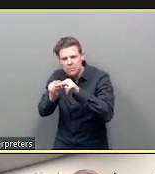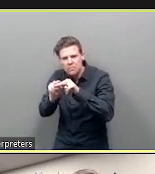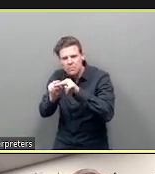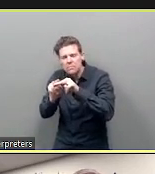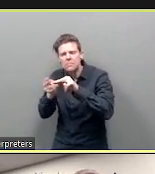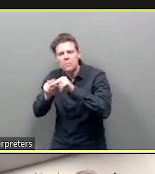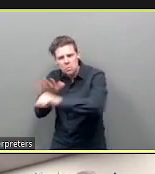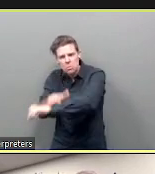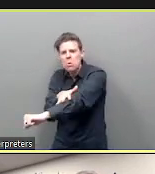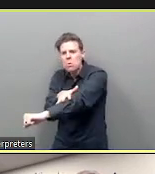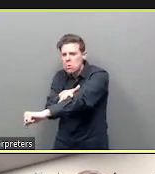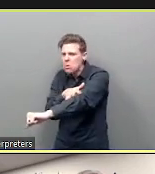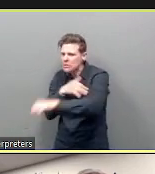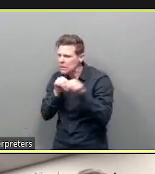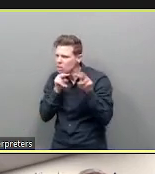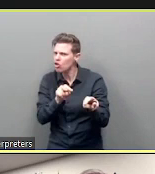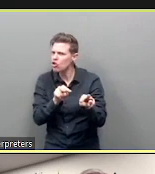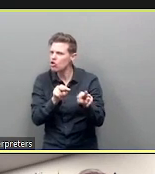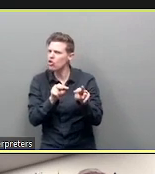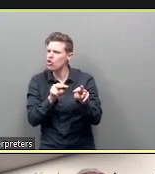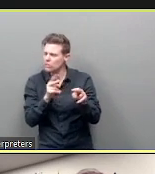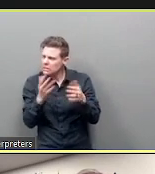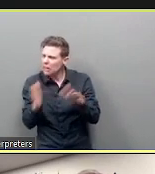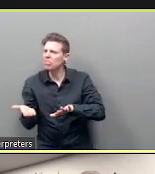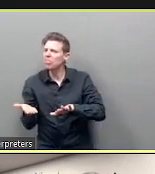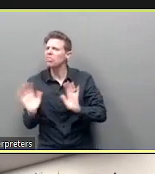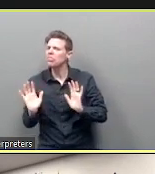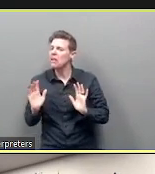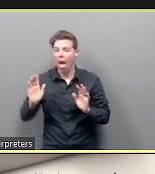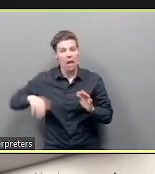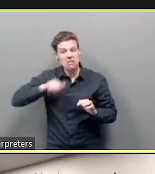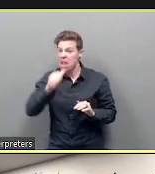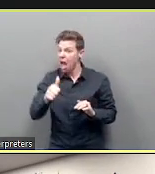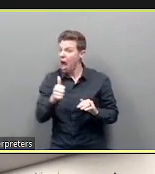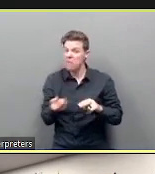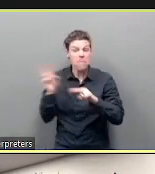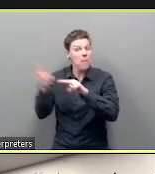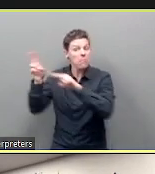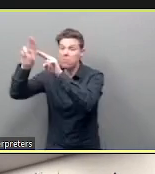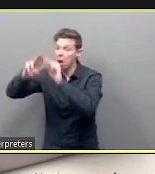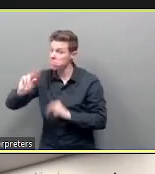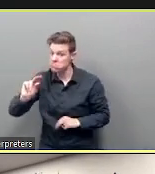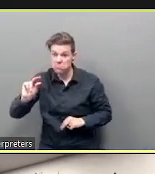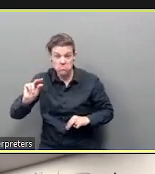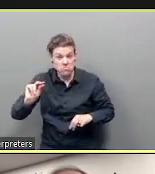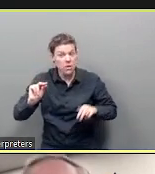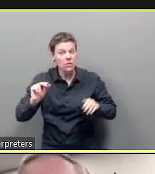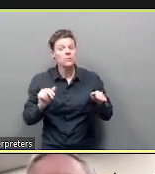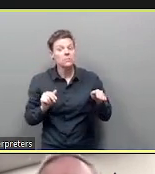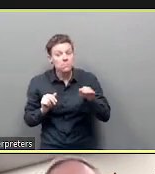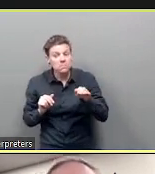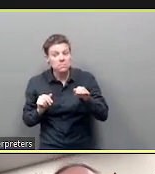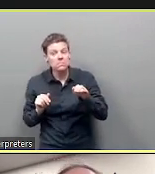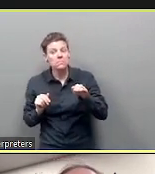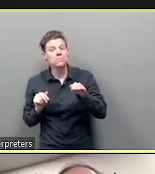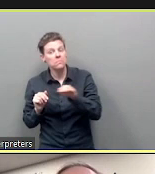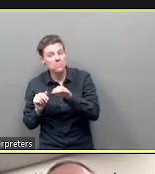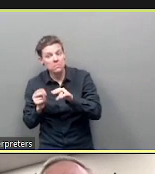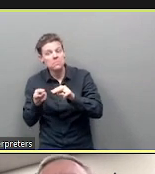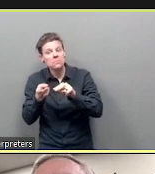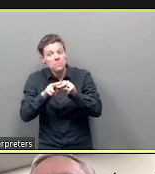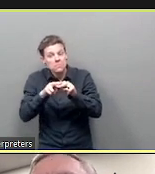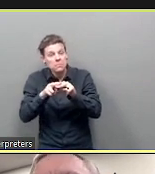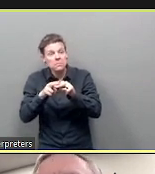the Omicron variant. And we can talk more about what that means in a minute. On the right, this graph is a little hard